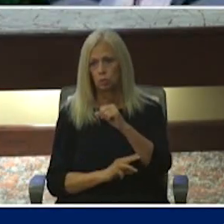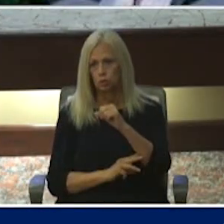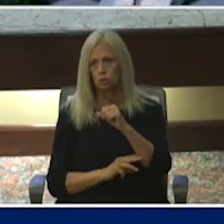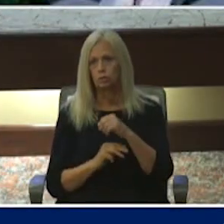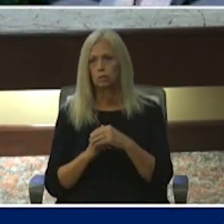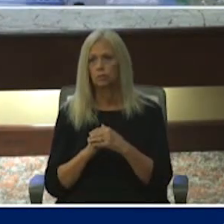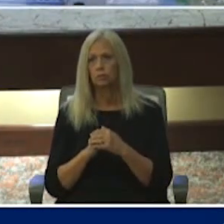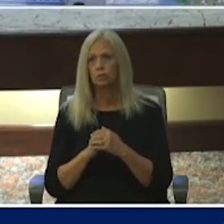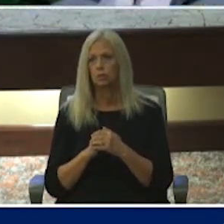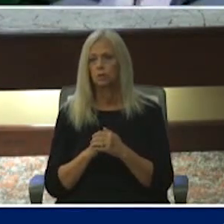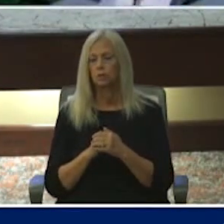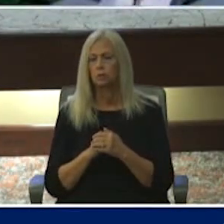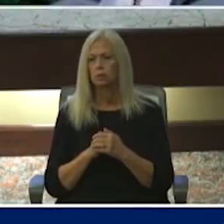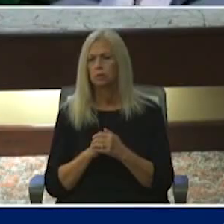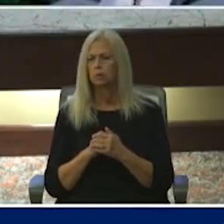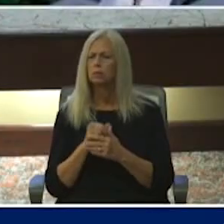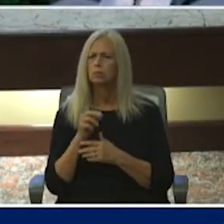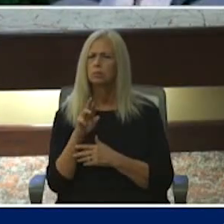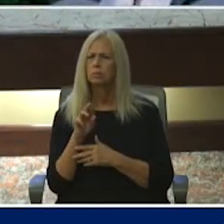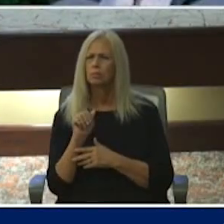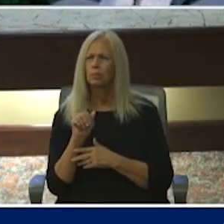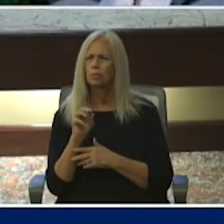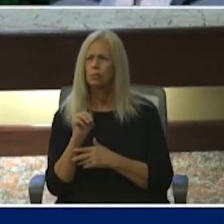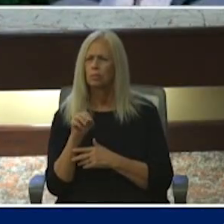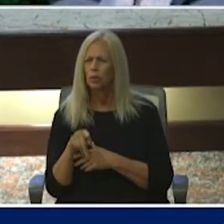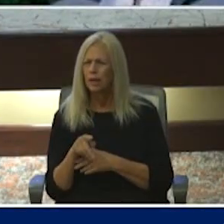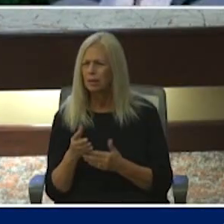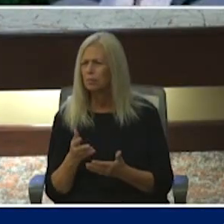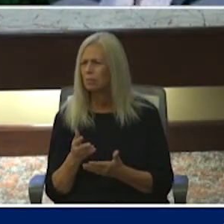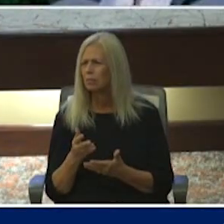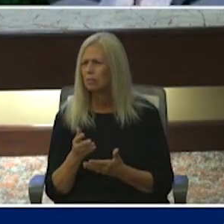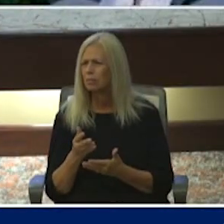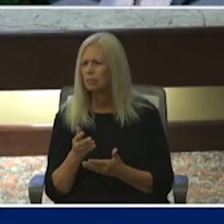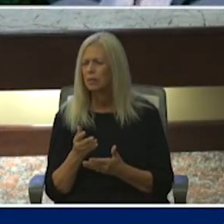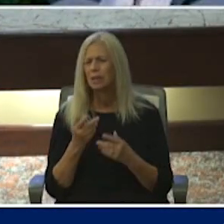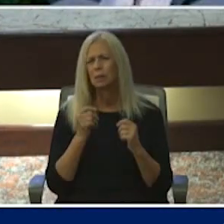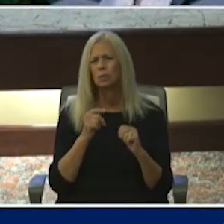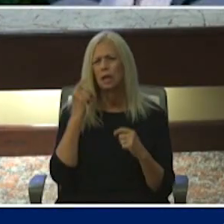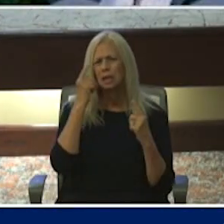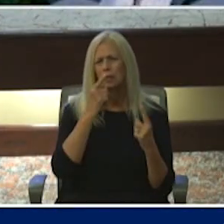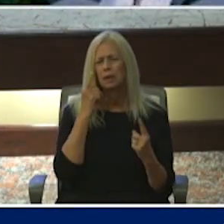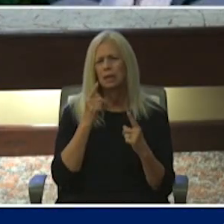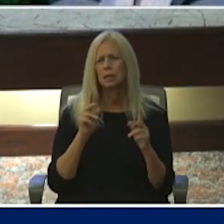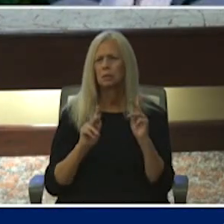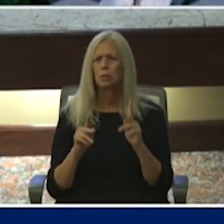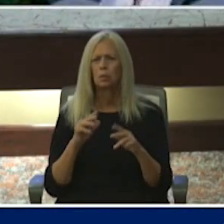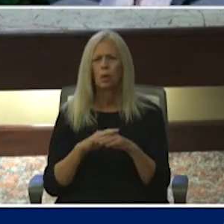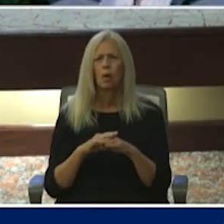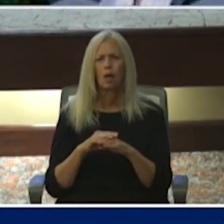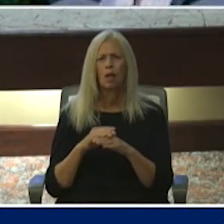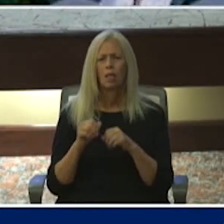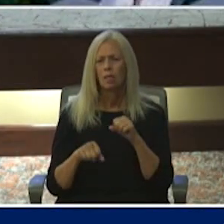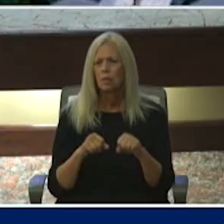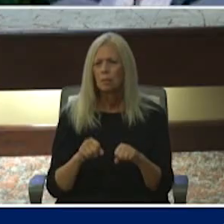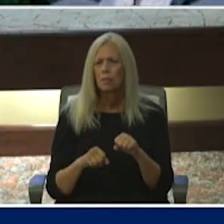Is there a ramp? You know what I'm talking about? Like, because I'm trying to think of like pedestrian and bike mobility through this area.